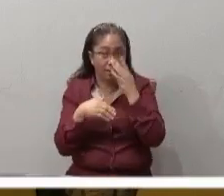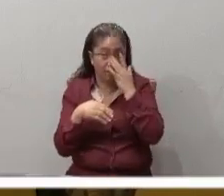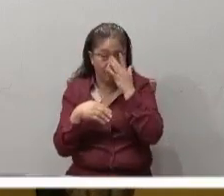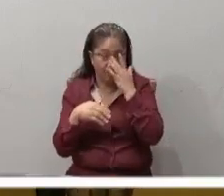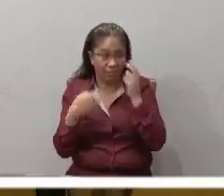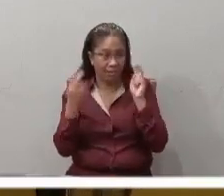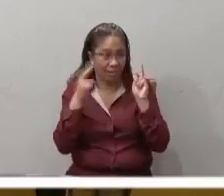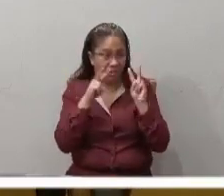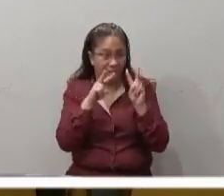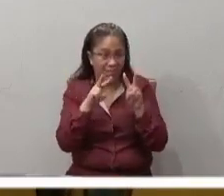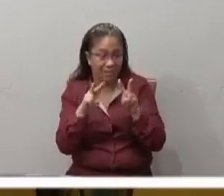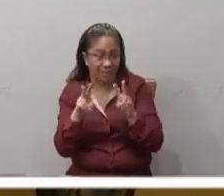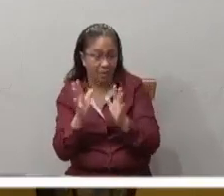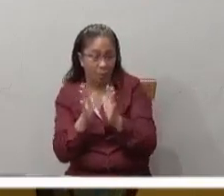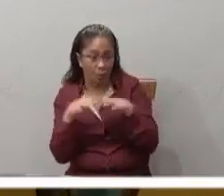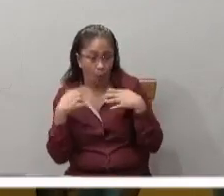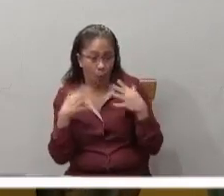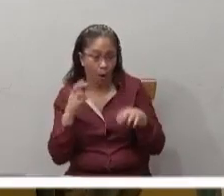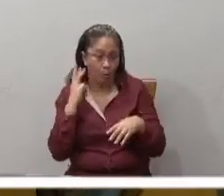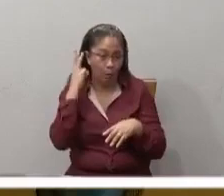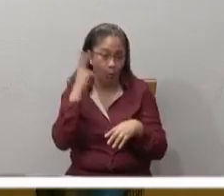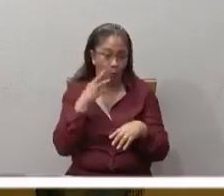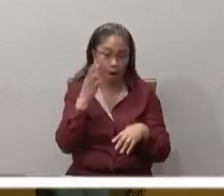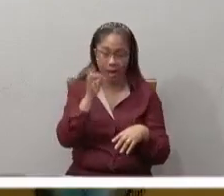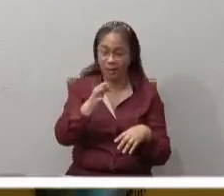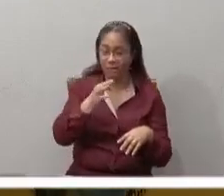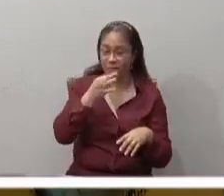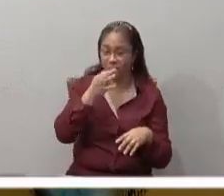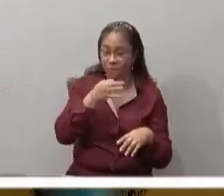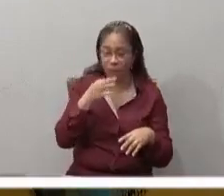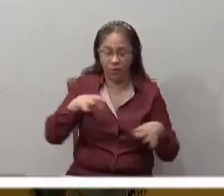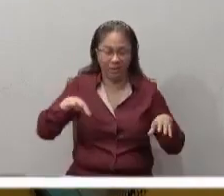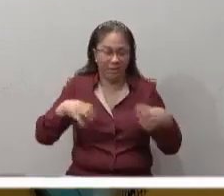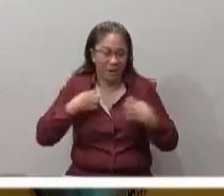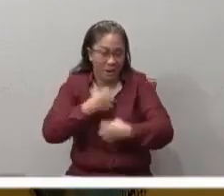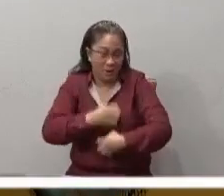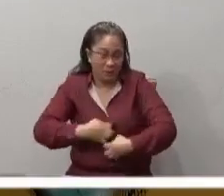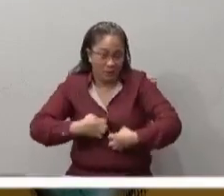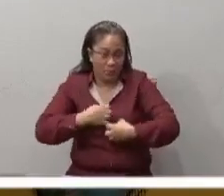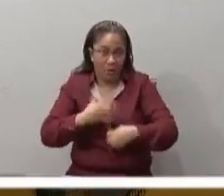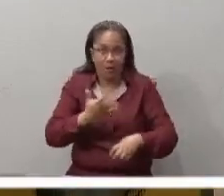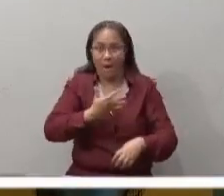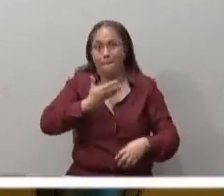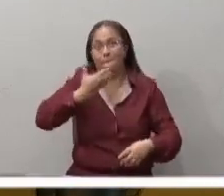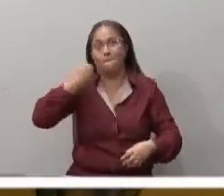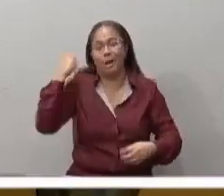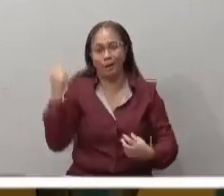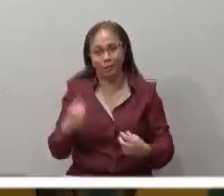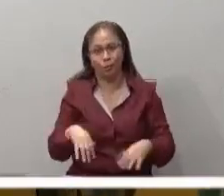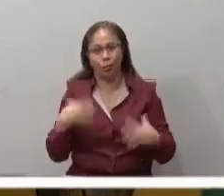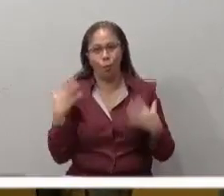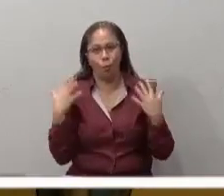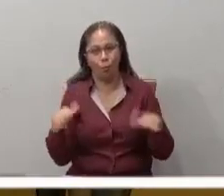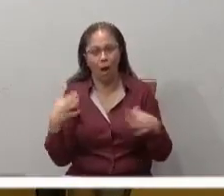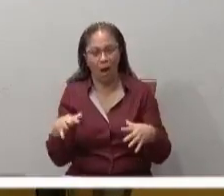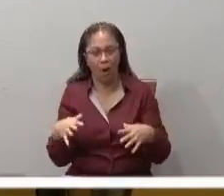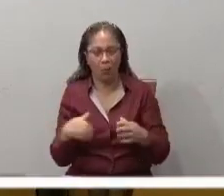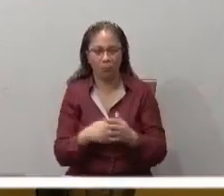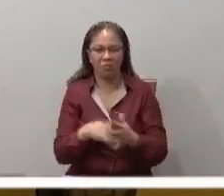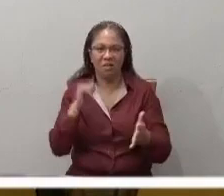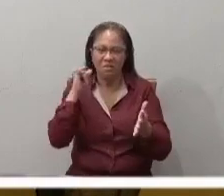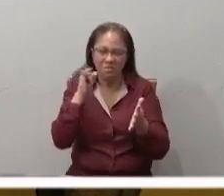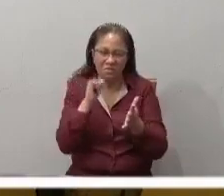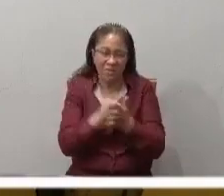wedding where the feasting and the wine and the food and the merriment was just incredible, that's the closest